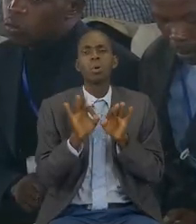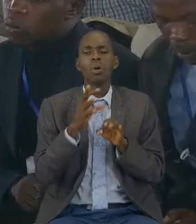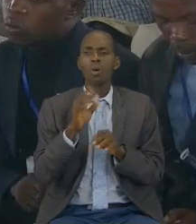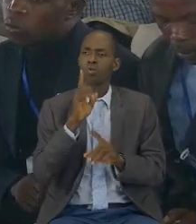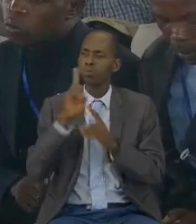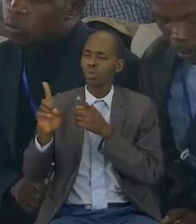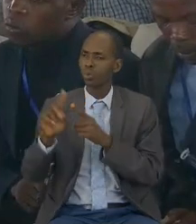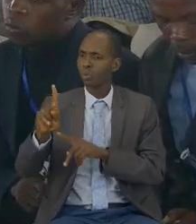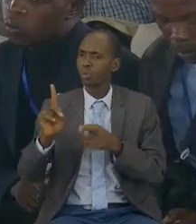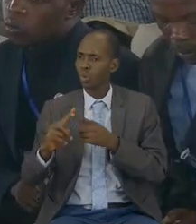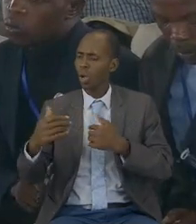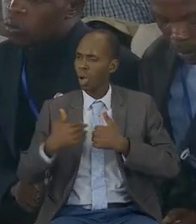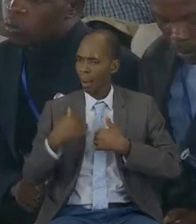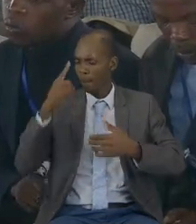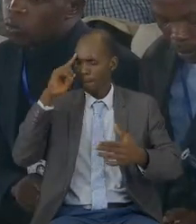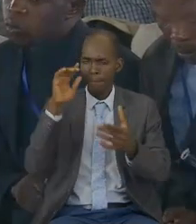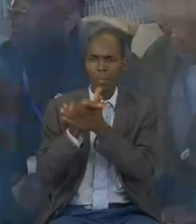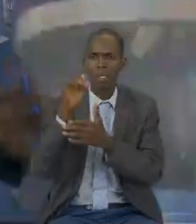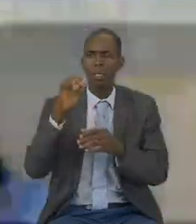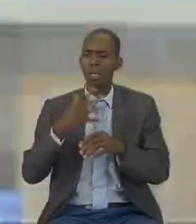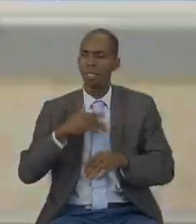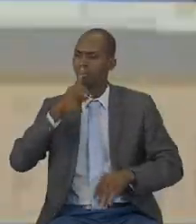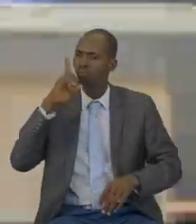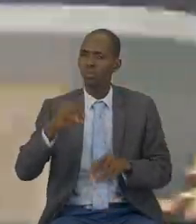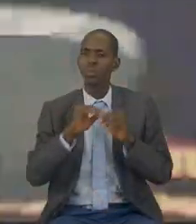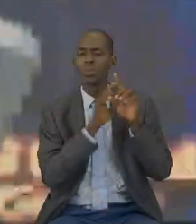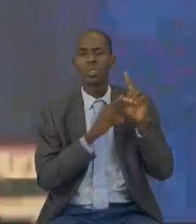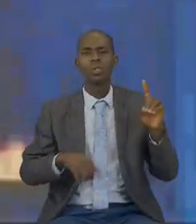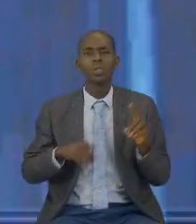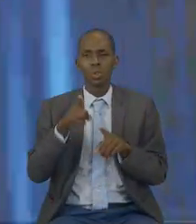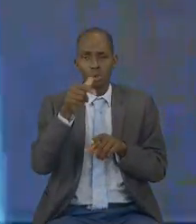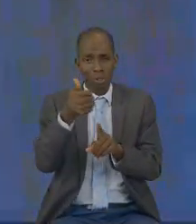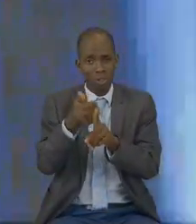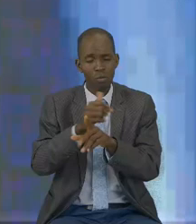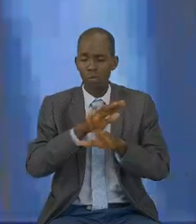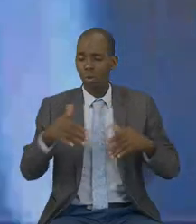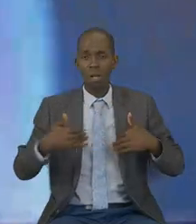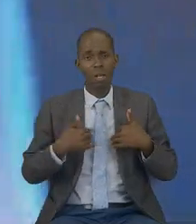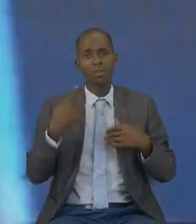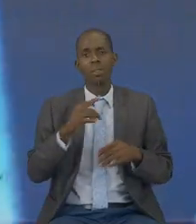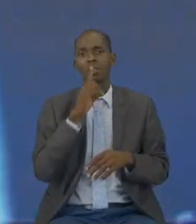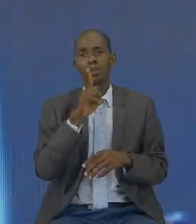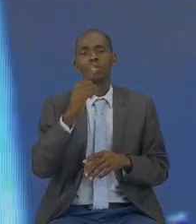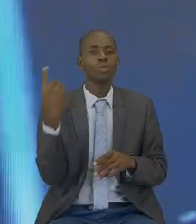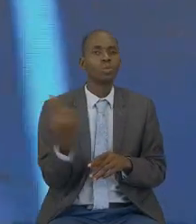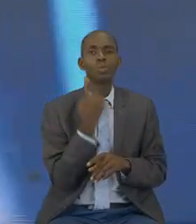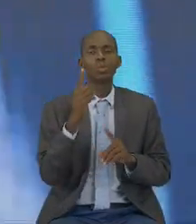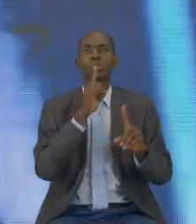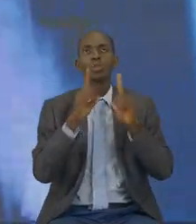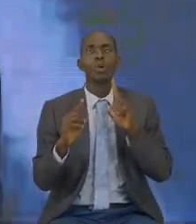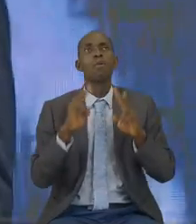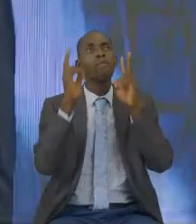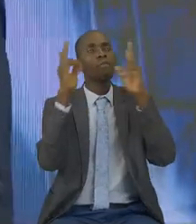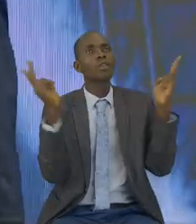assurance, and you don't have the assurance yourself? What's the use of talking about victory, victory, victory for other